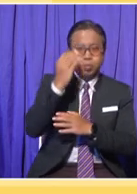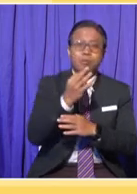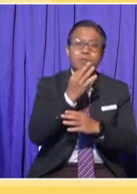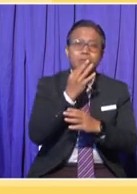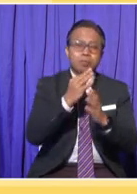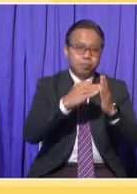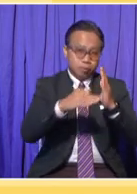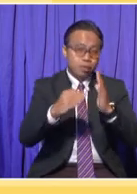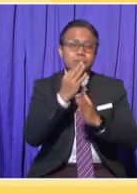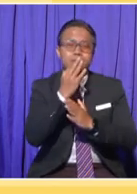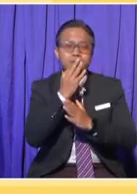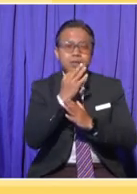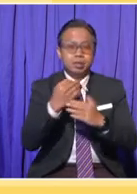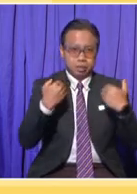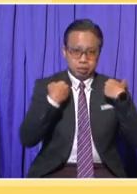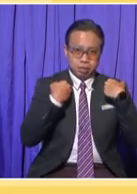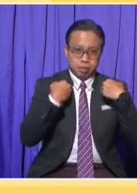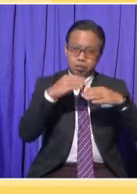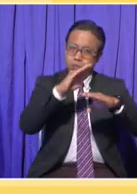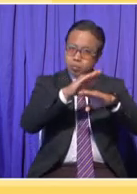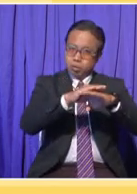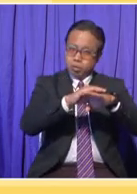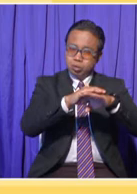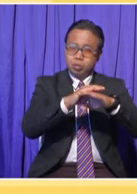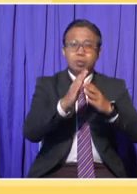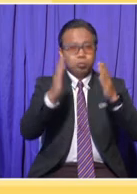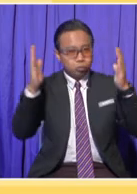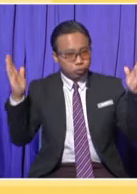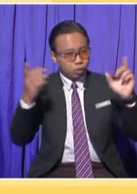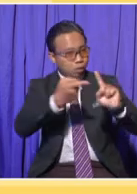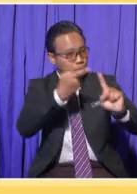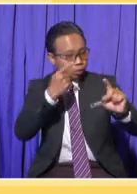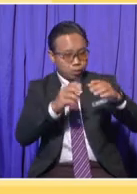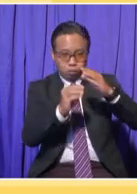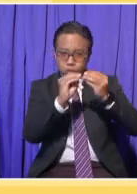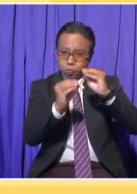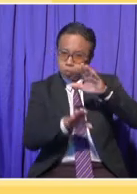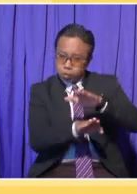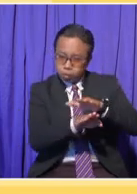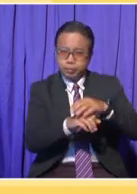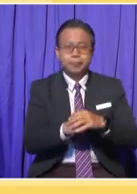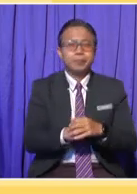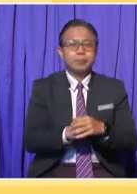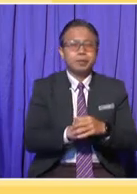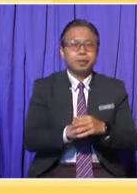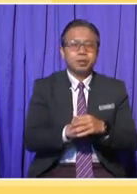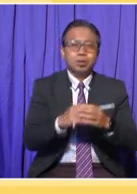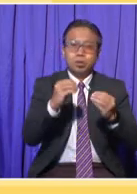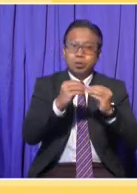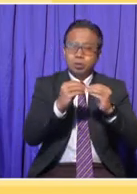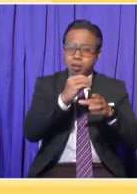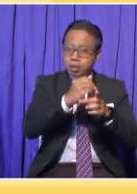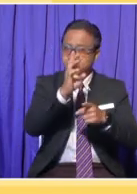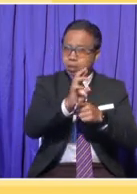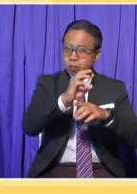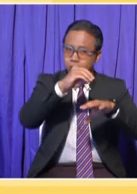fraction has a numerator larger than denominator, or numerator is